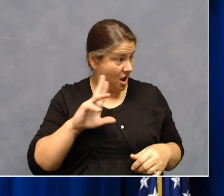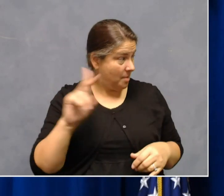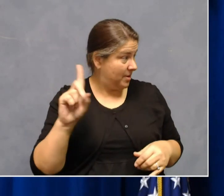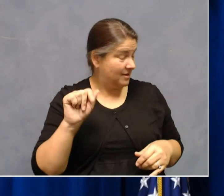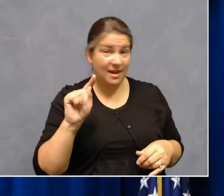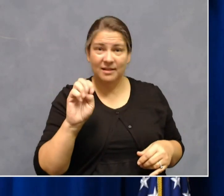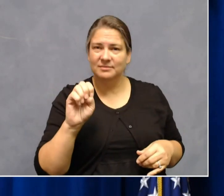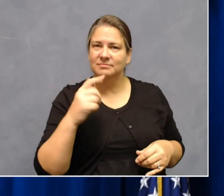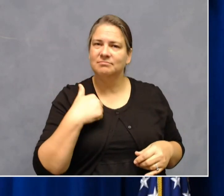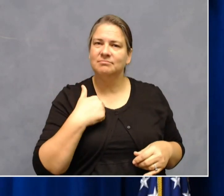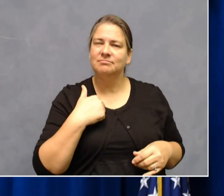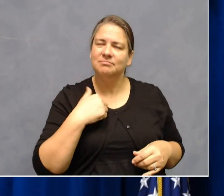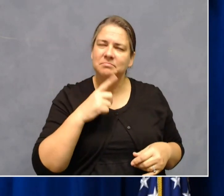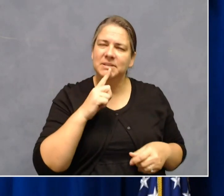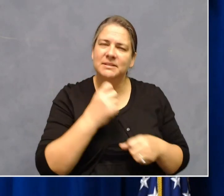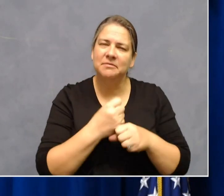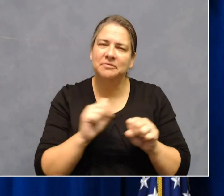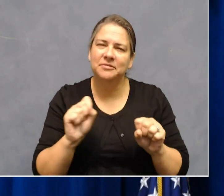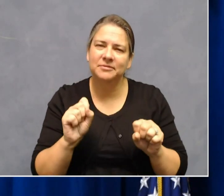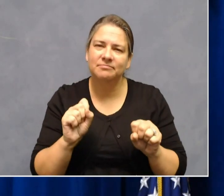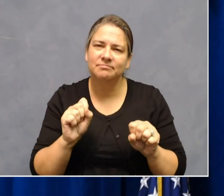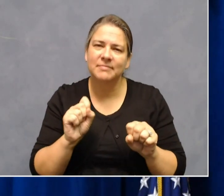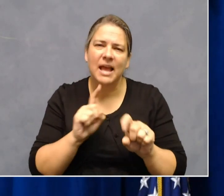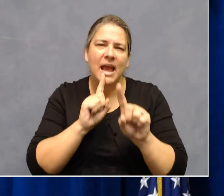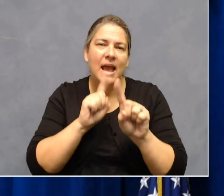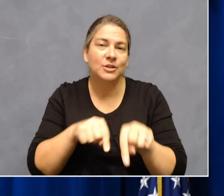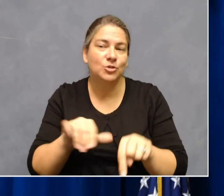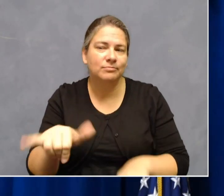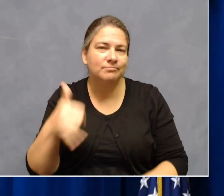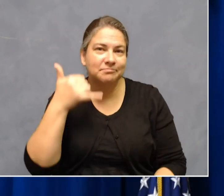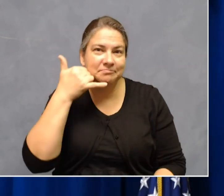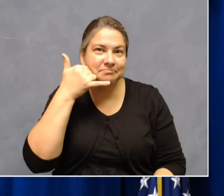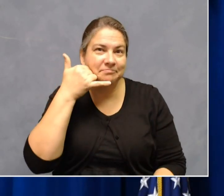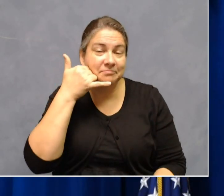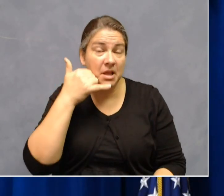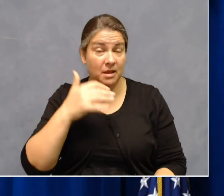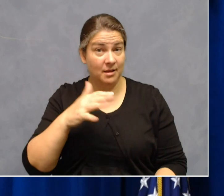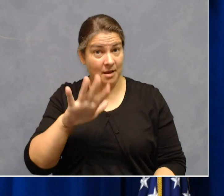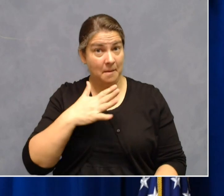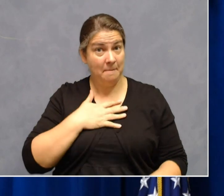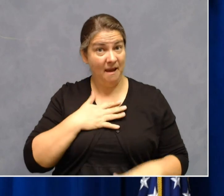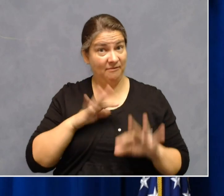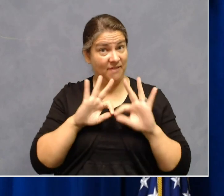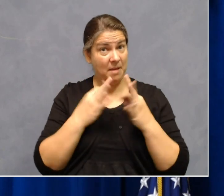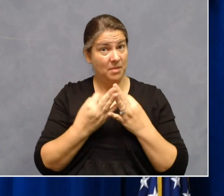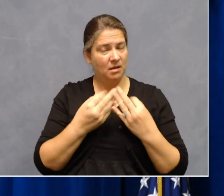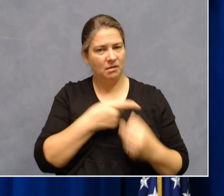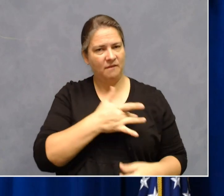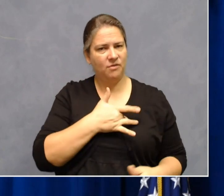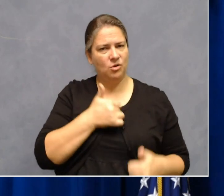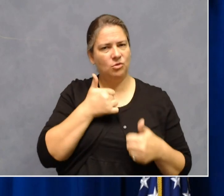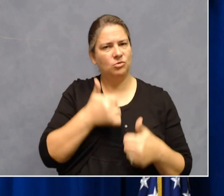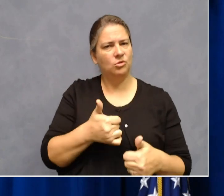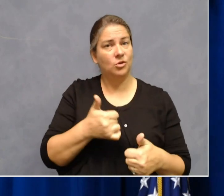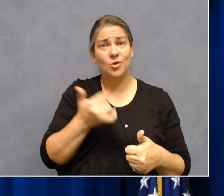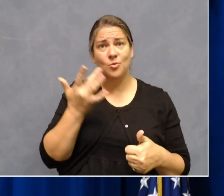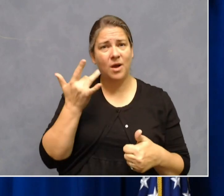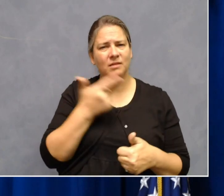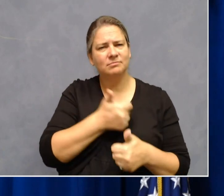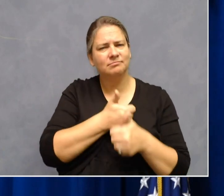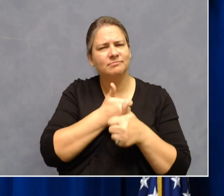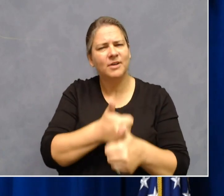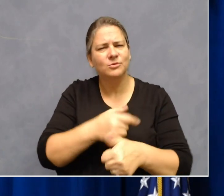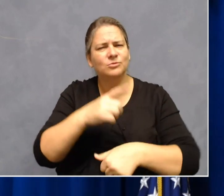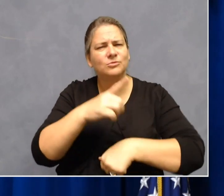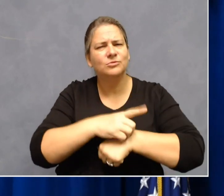Let's answer the call. I can tell you that my family feels good about doing our duty, and I know that